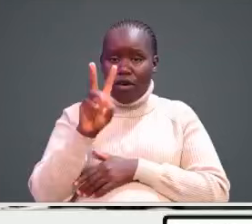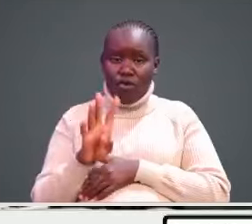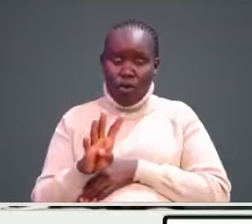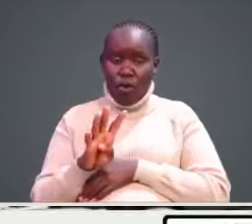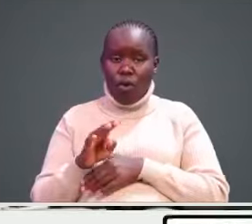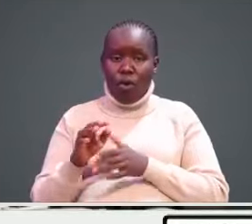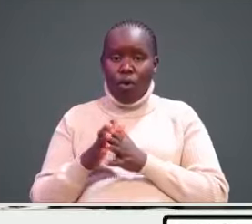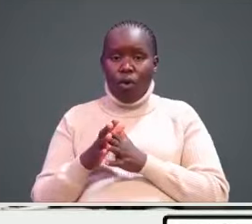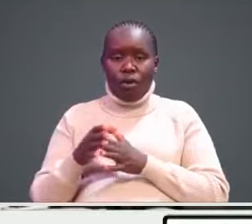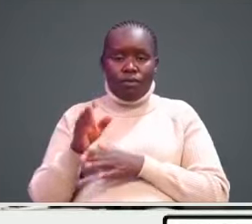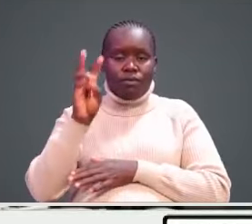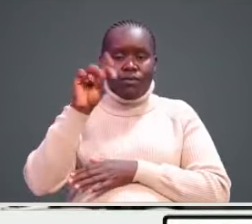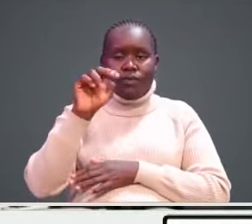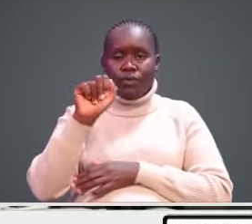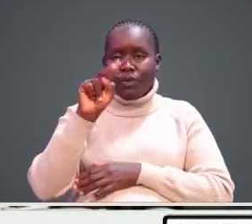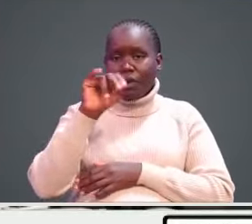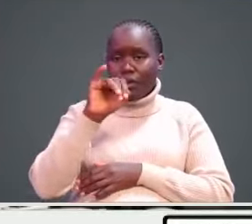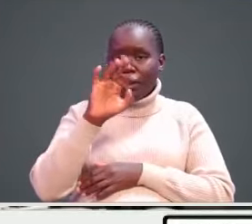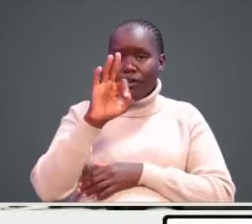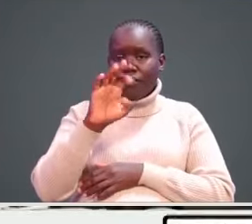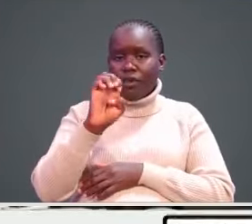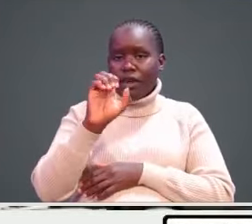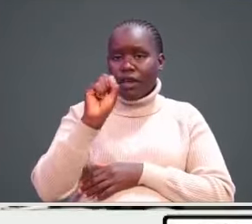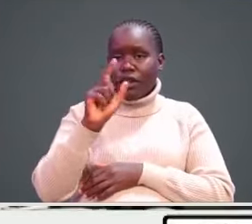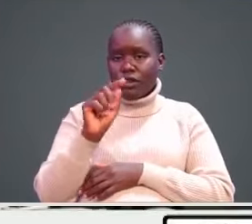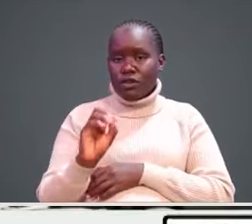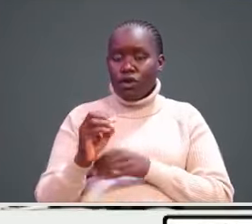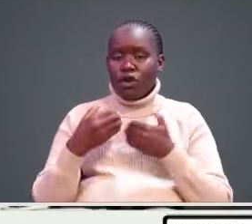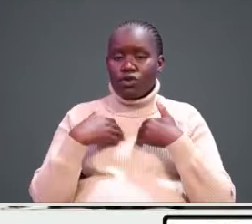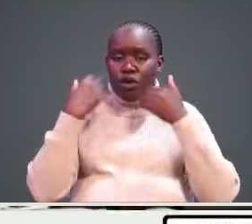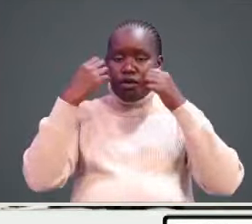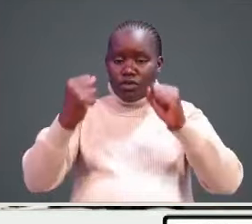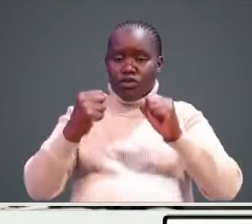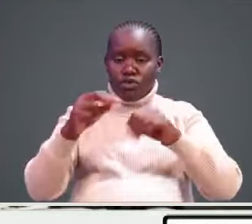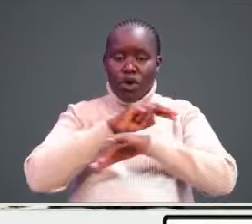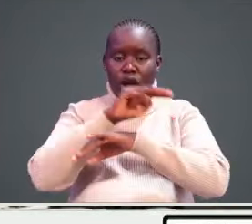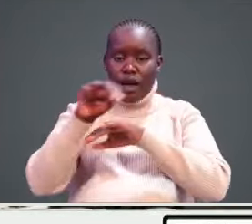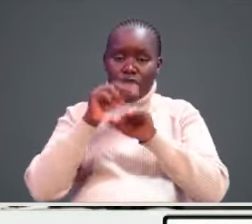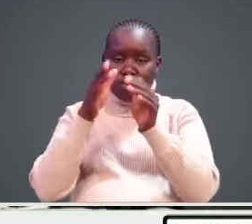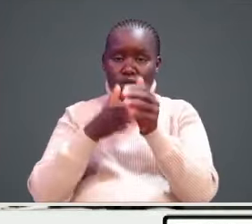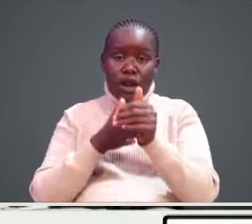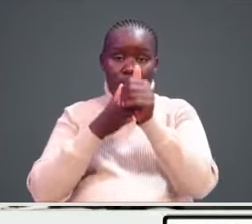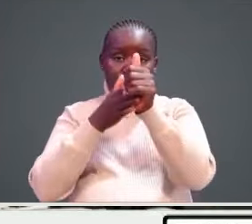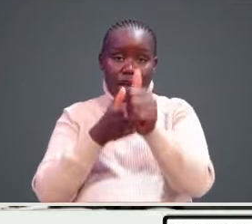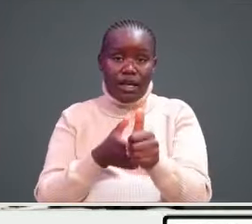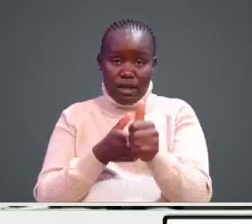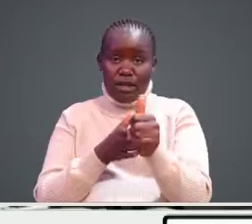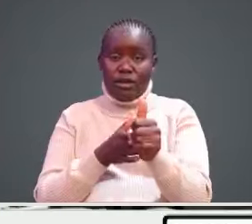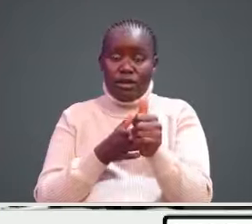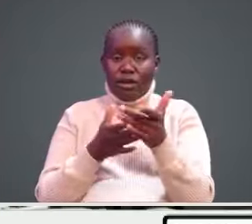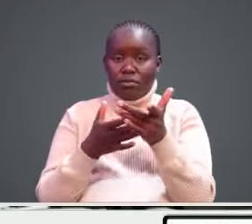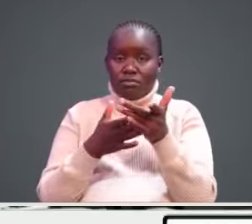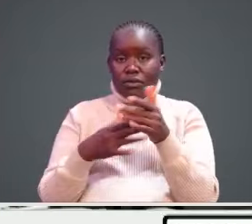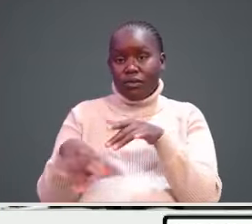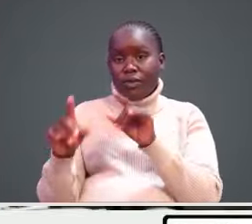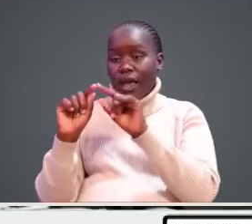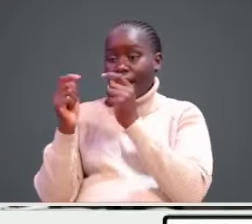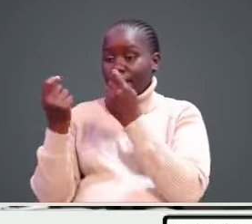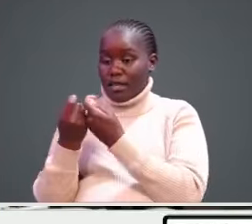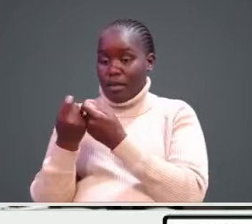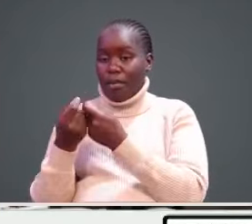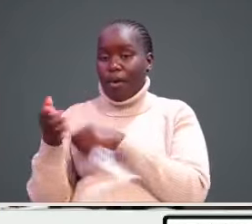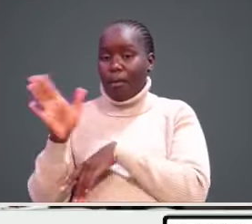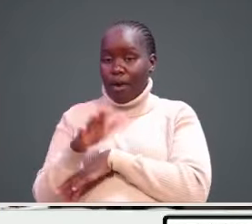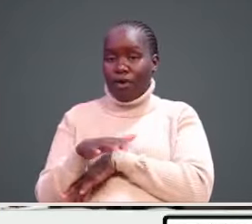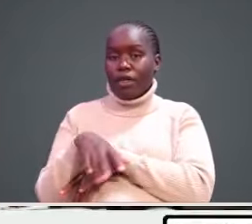manifesto. The key highlights, he tables, is to create a strong national league, or rather strong national leagues in totality, restore the